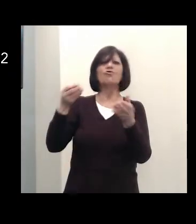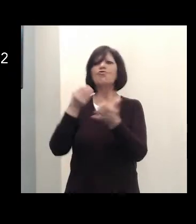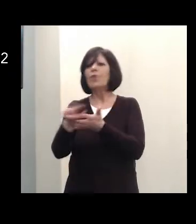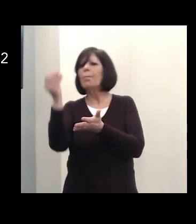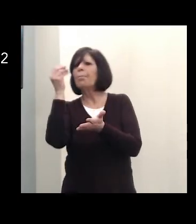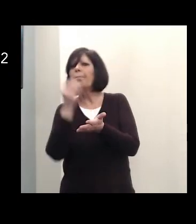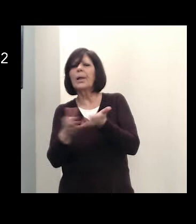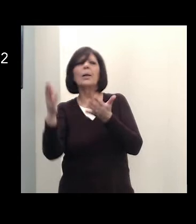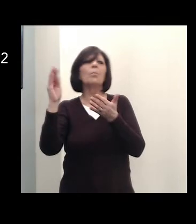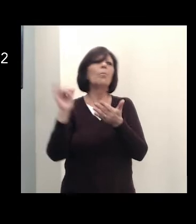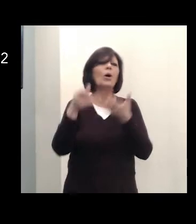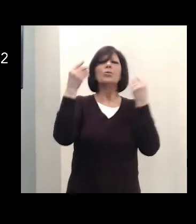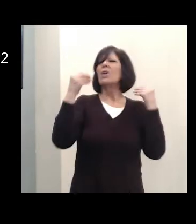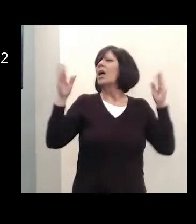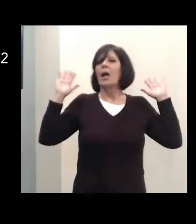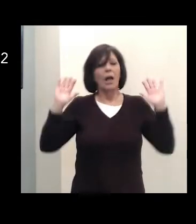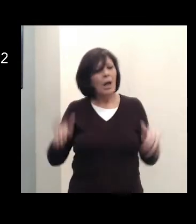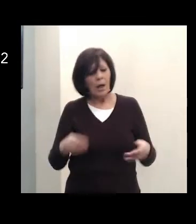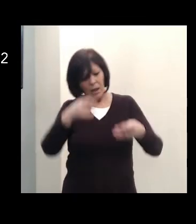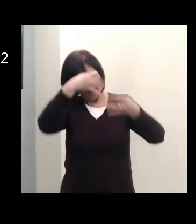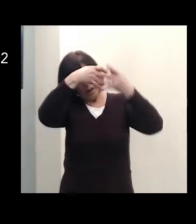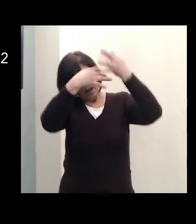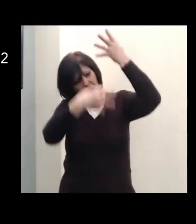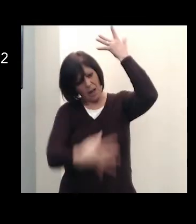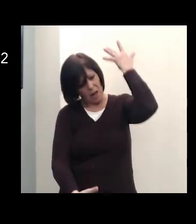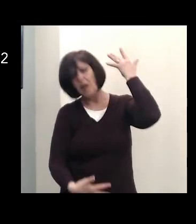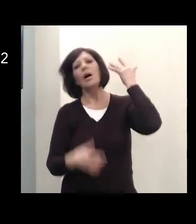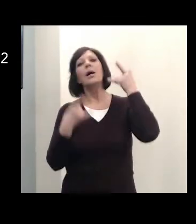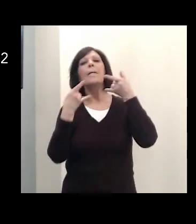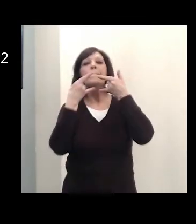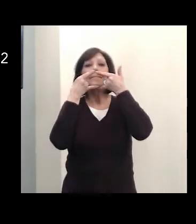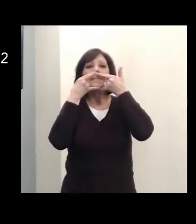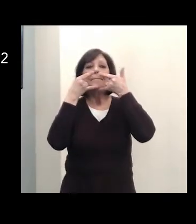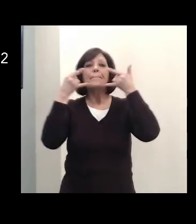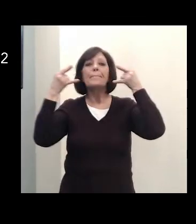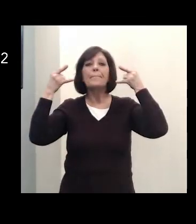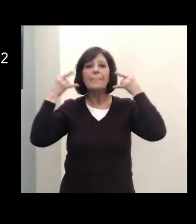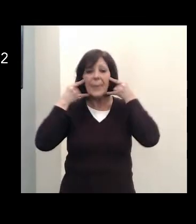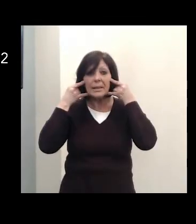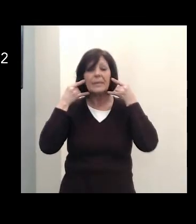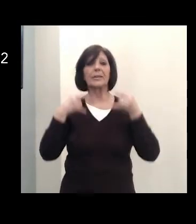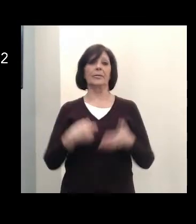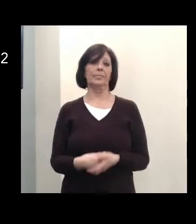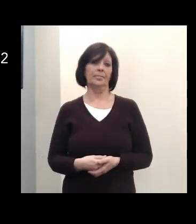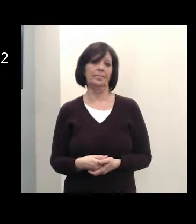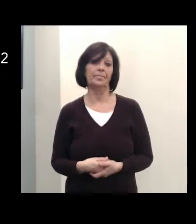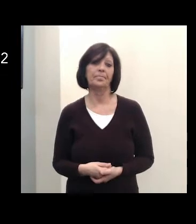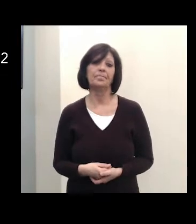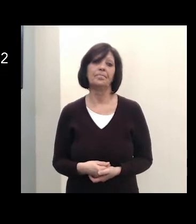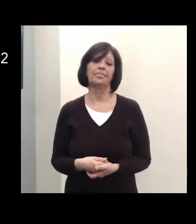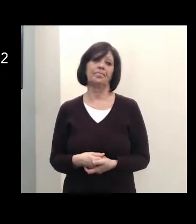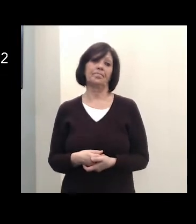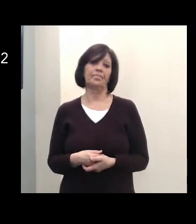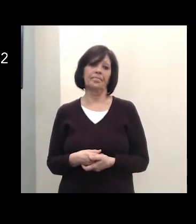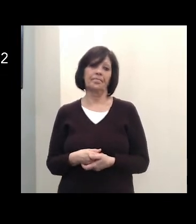malls, stores, and any other location that is open to the public, including governmental buildings.